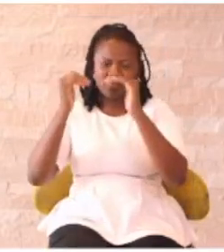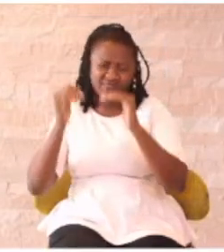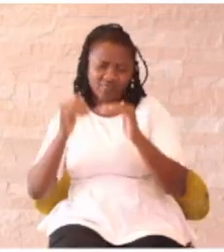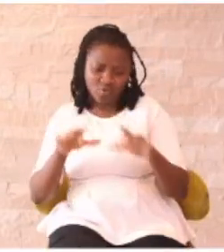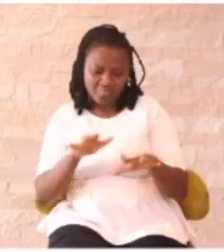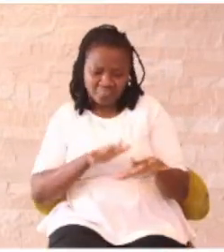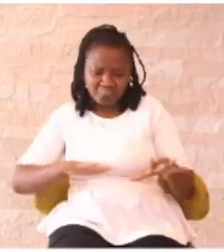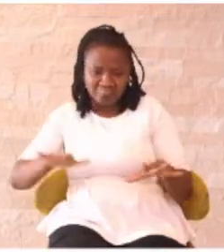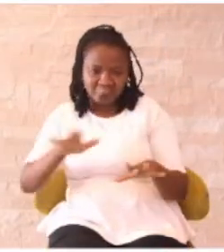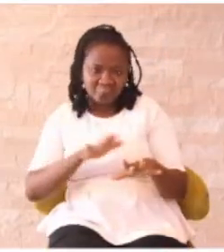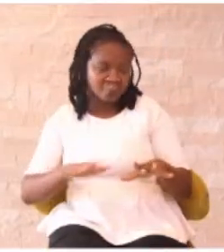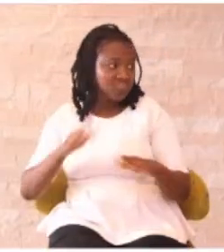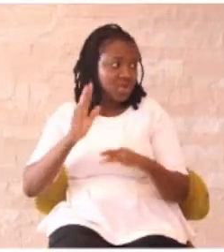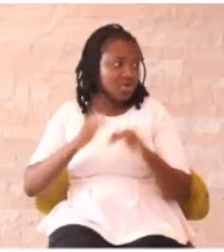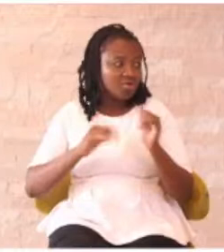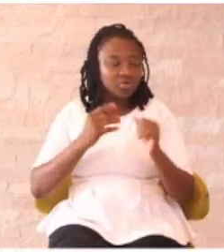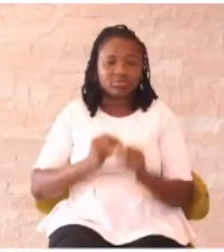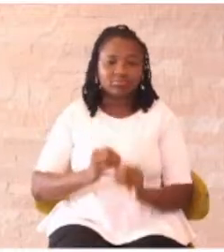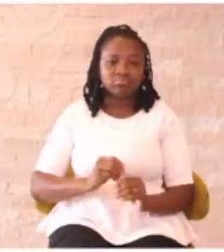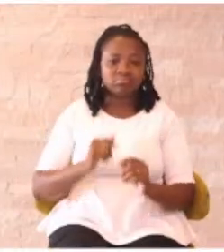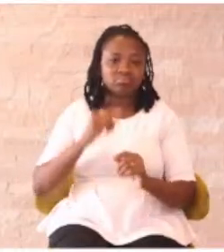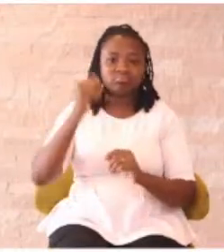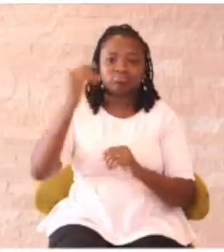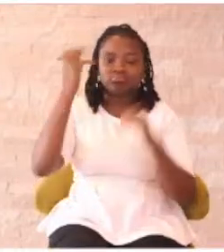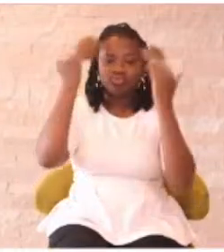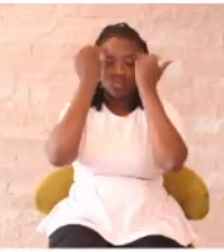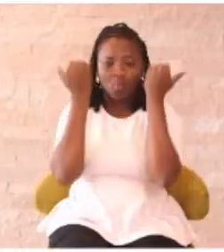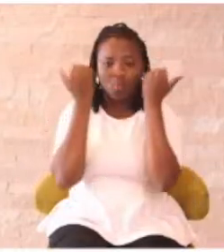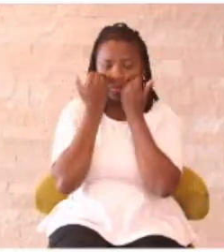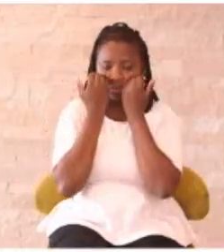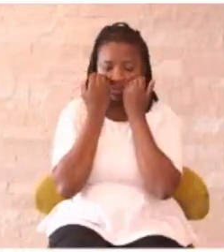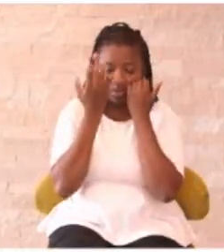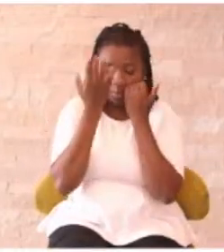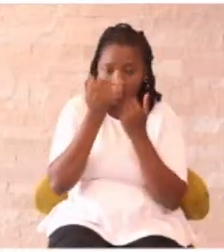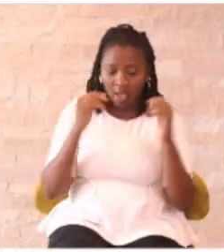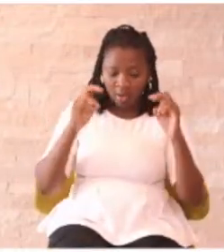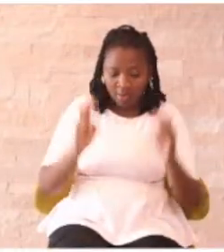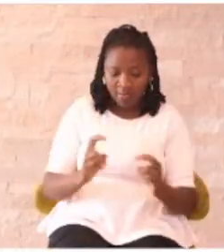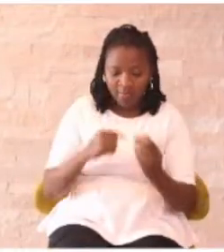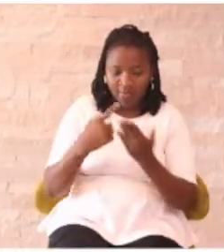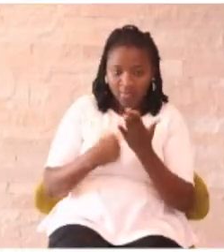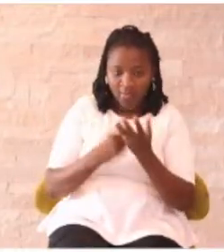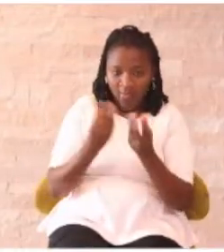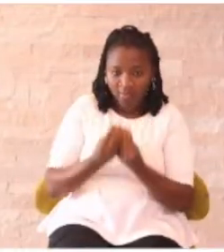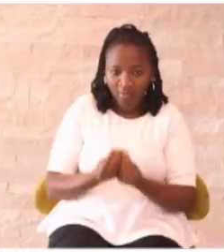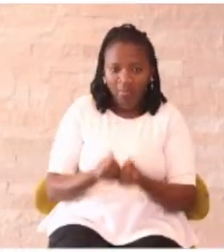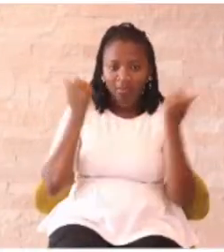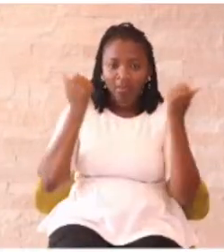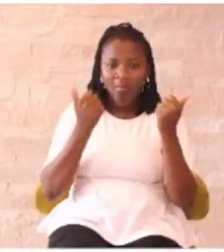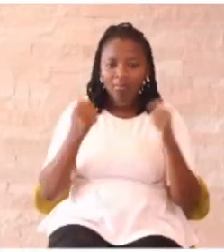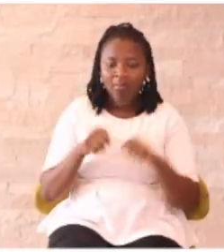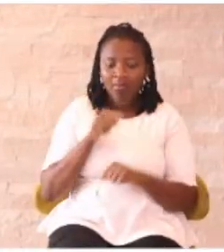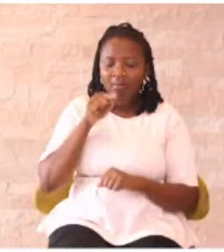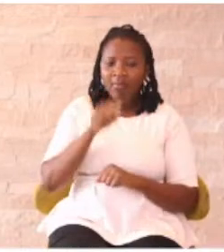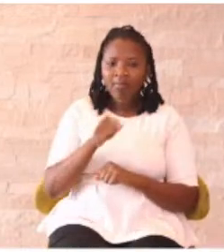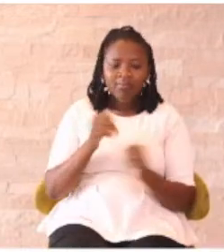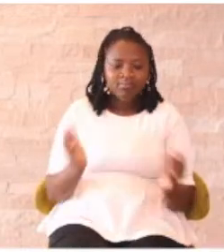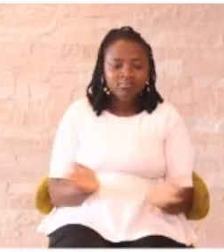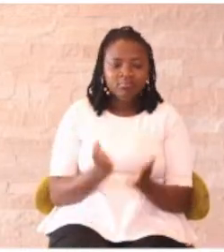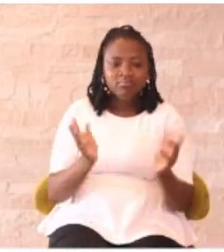them, because they reach a common ground. Reconciliation is achieved. So this has promoted